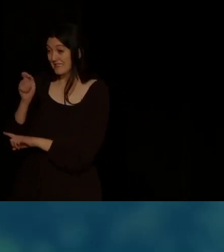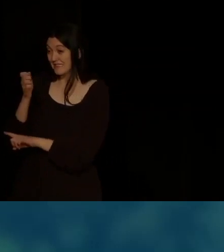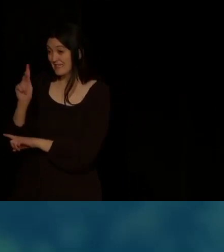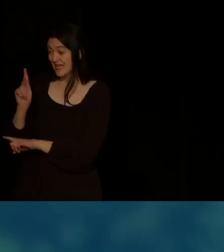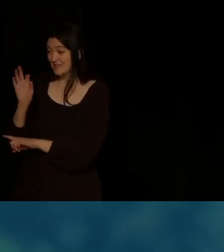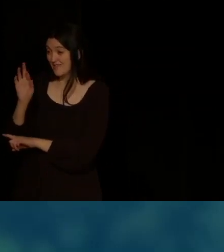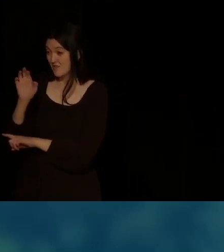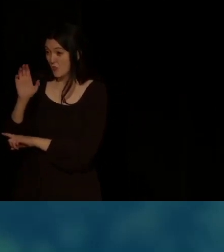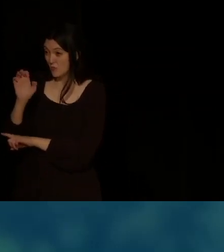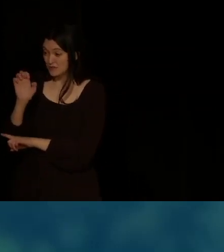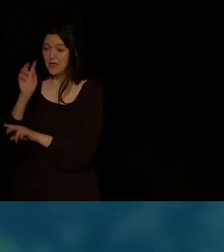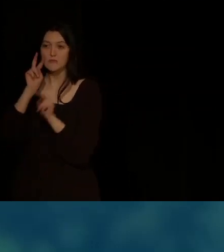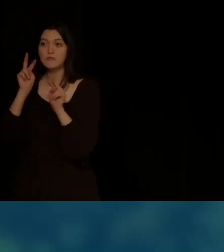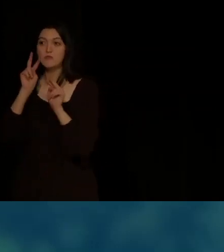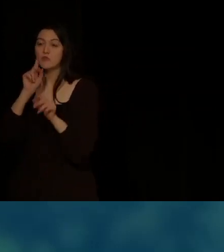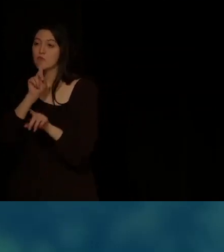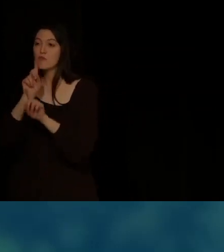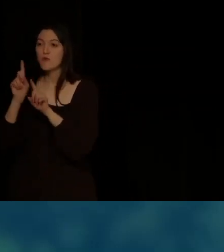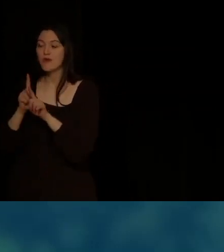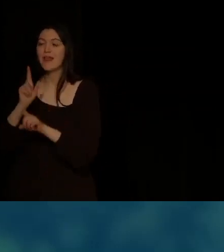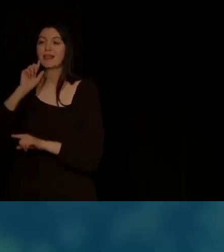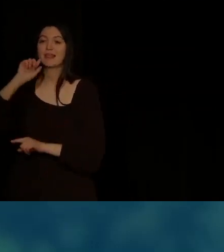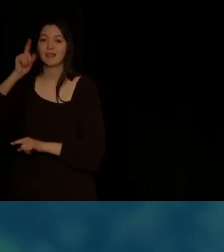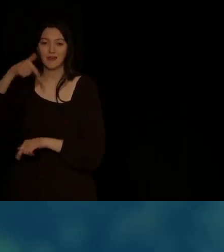a report from that group later this year.